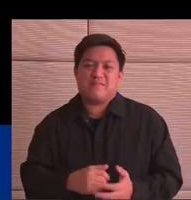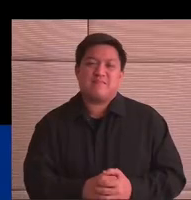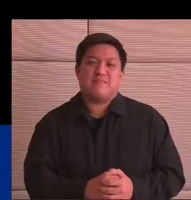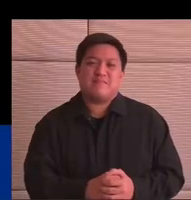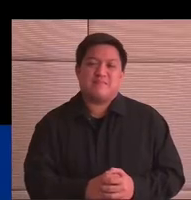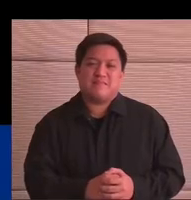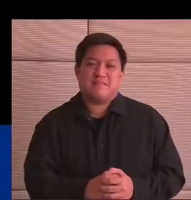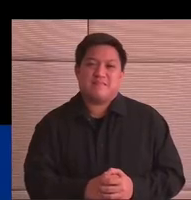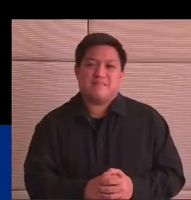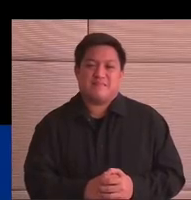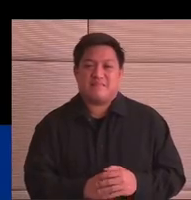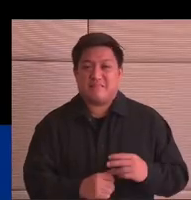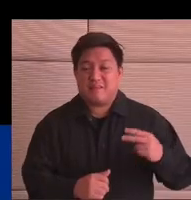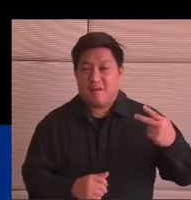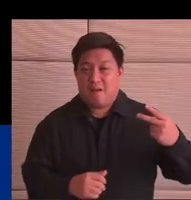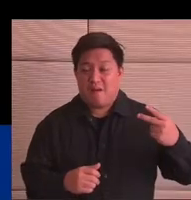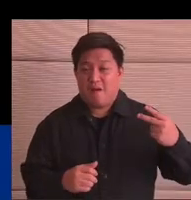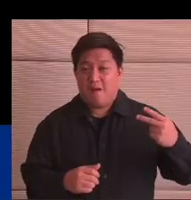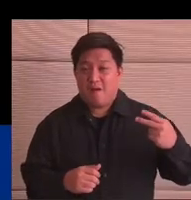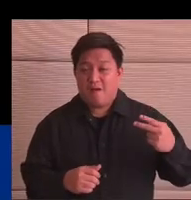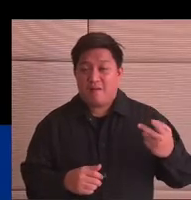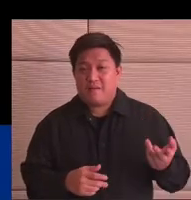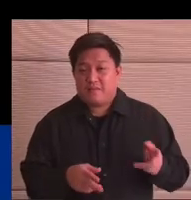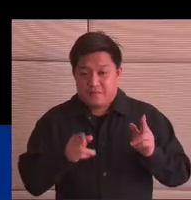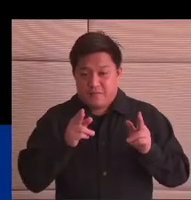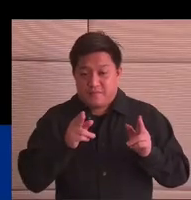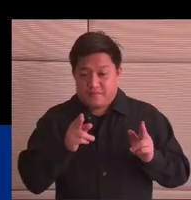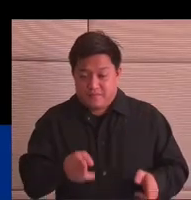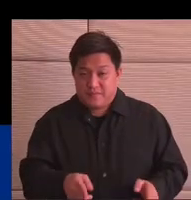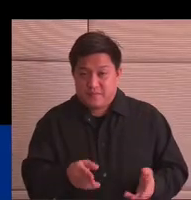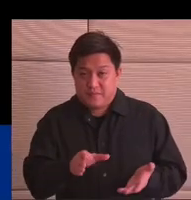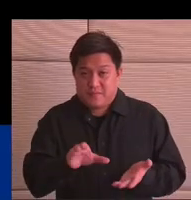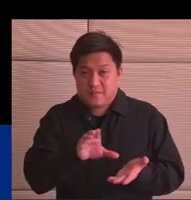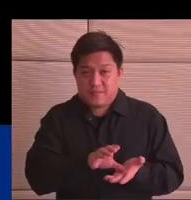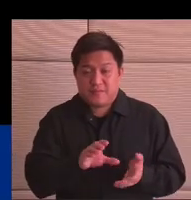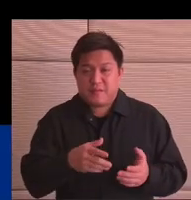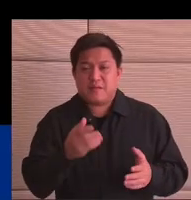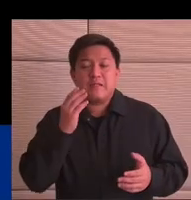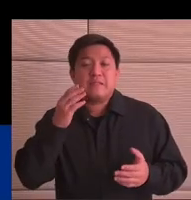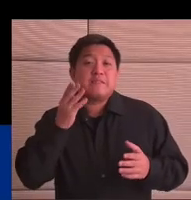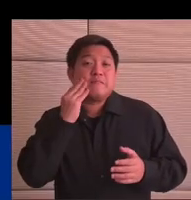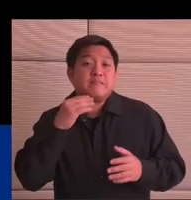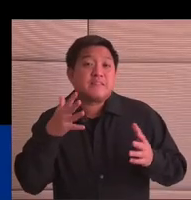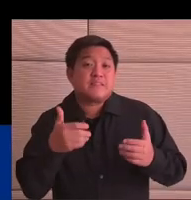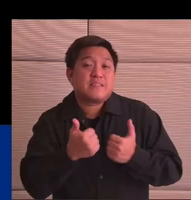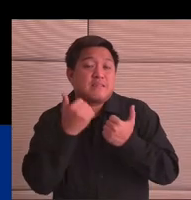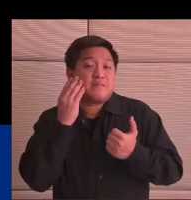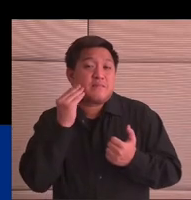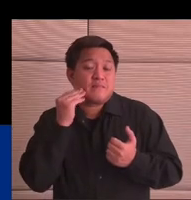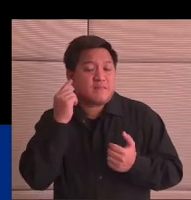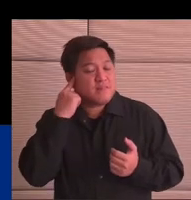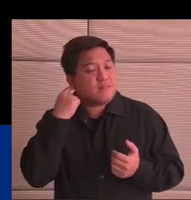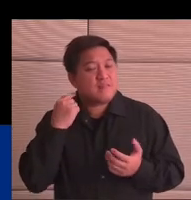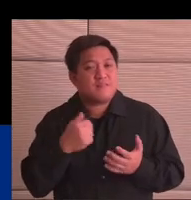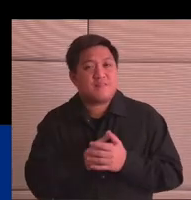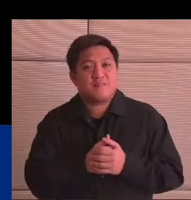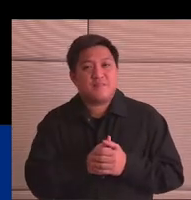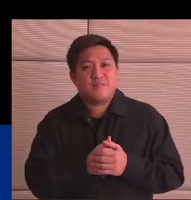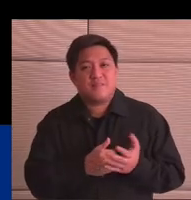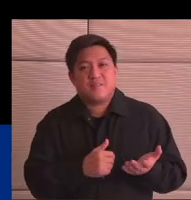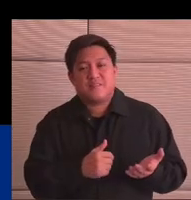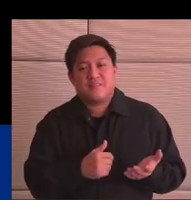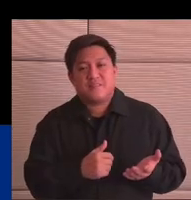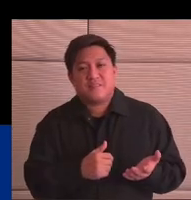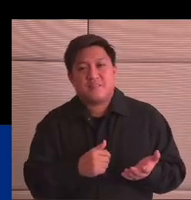second, on boosting human capital, the challenges are something I've been talking about a lot in recent years, malnutrition and